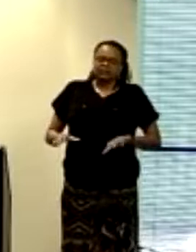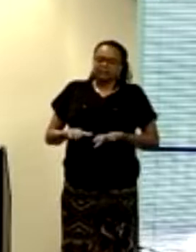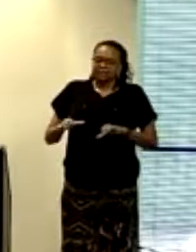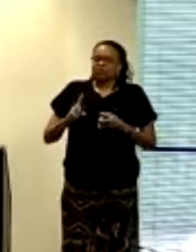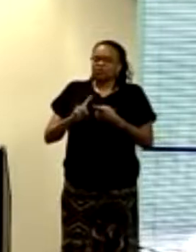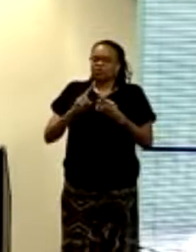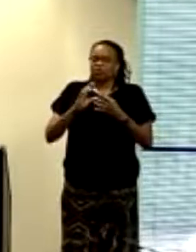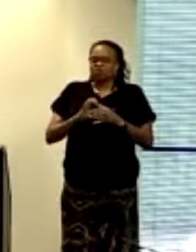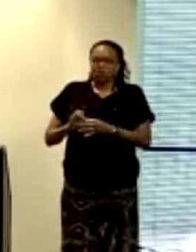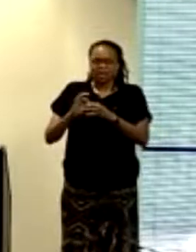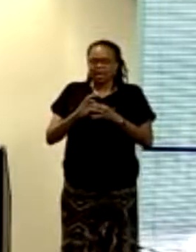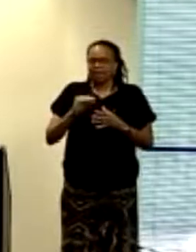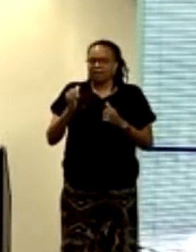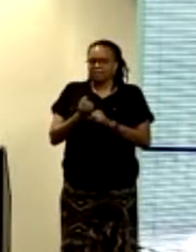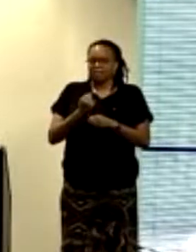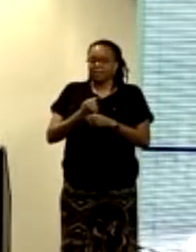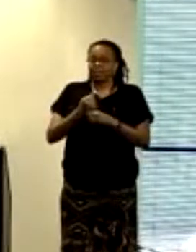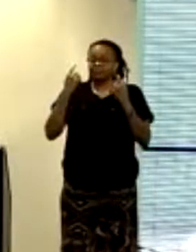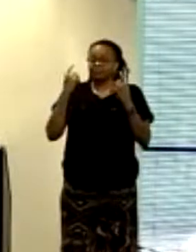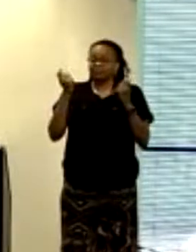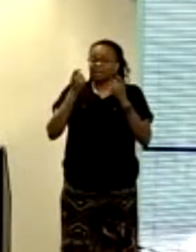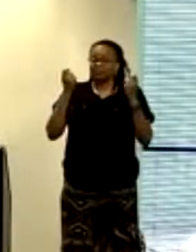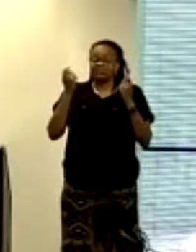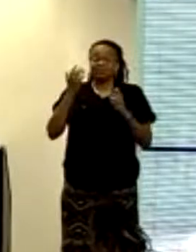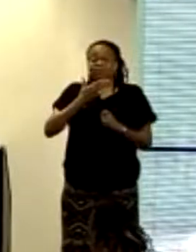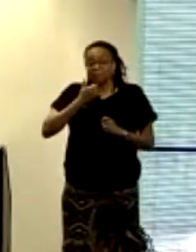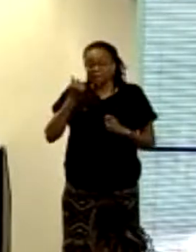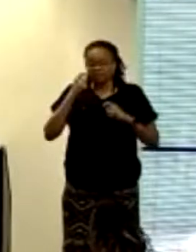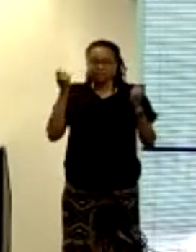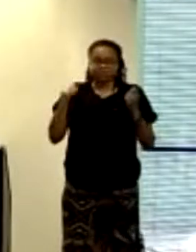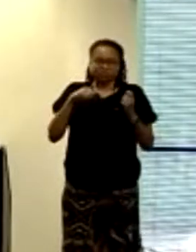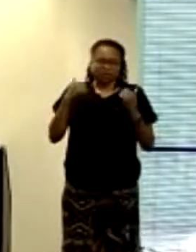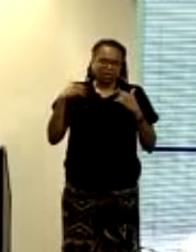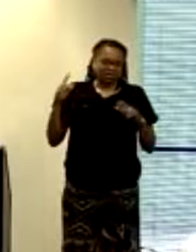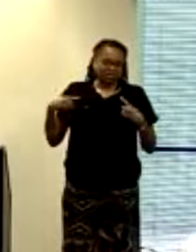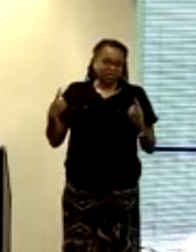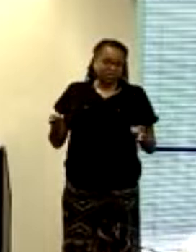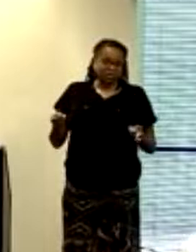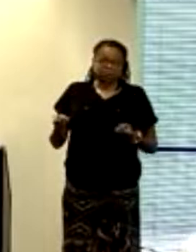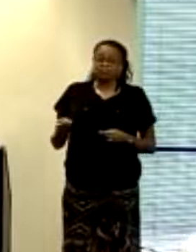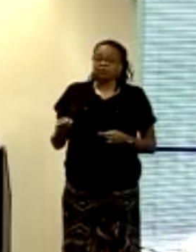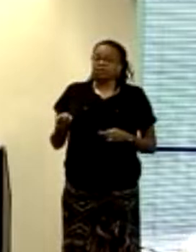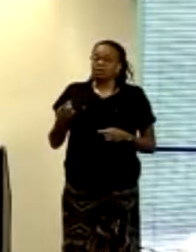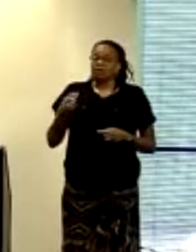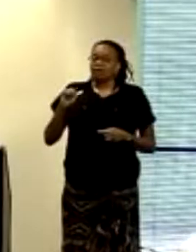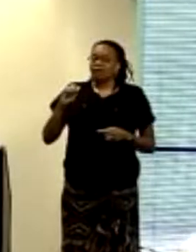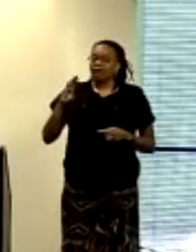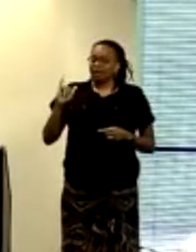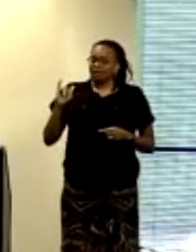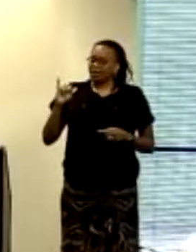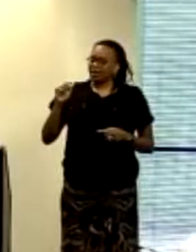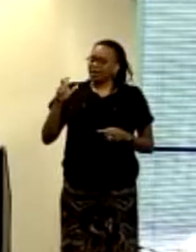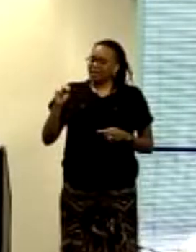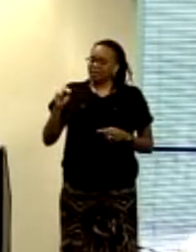to coordinate and make this celebration the best celebration that we've had thus far. Councilwoman Abby Kamen presented